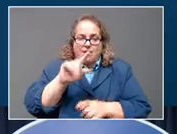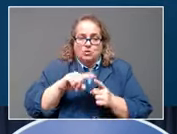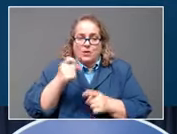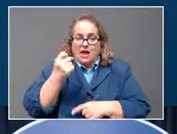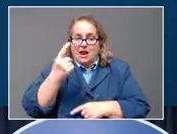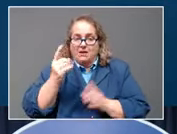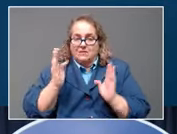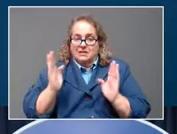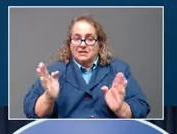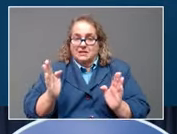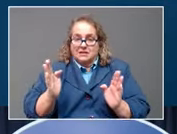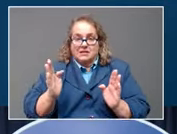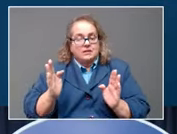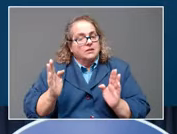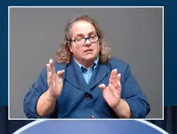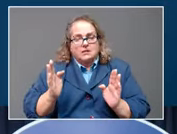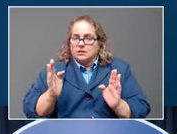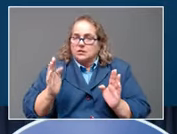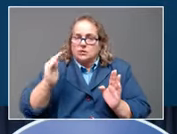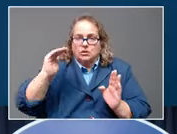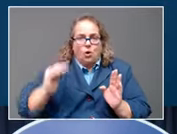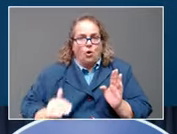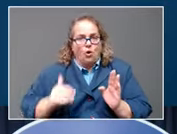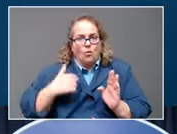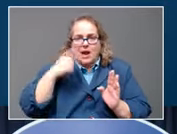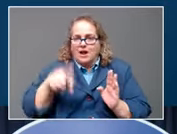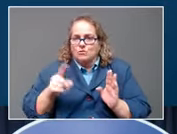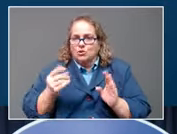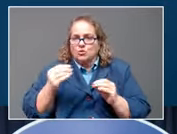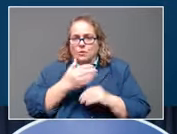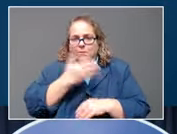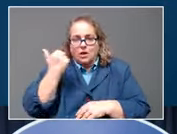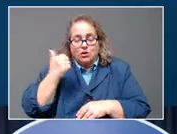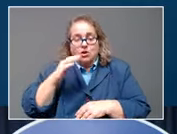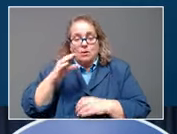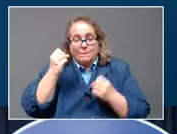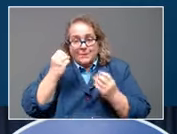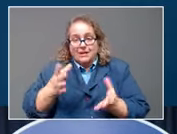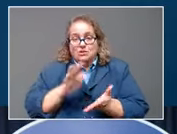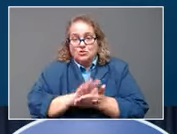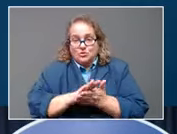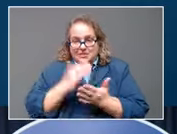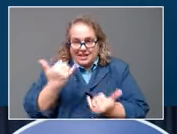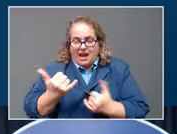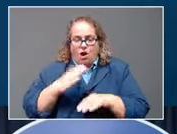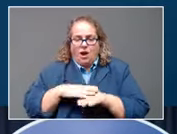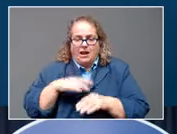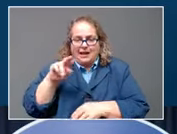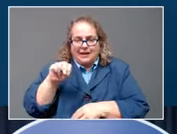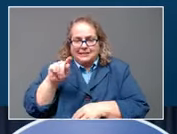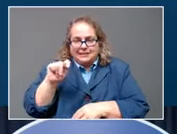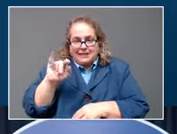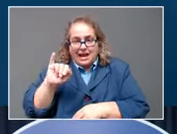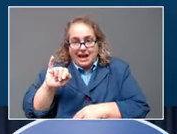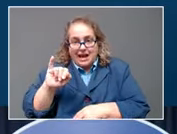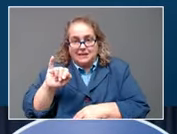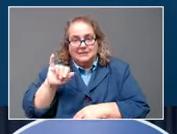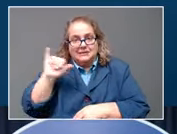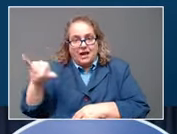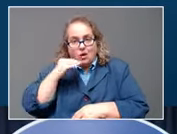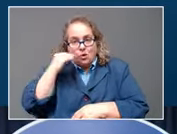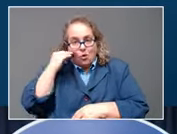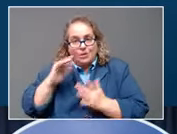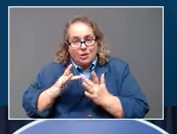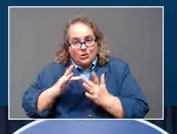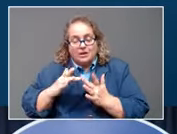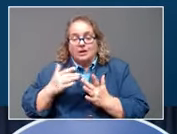we have to do better. All the schools that are on NTI and others where we want our kids back in